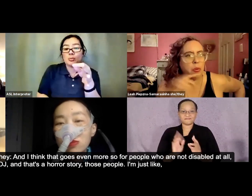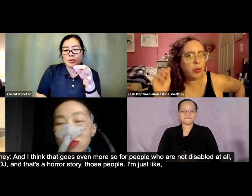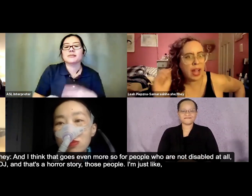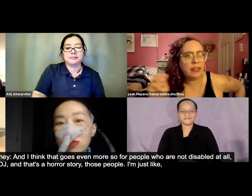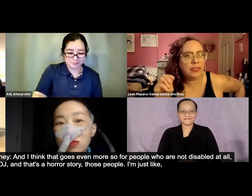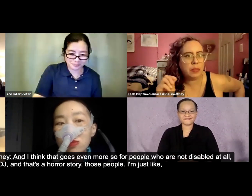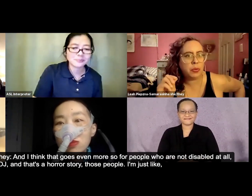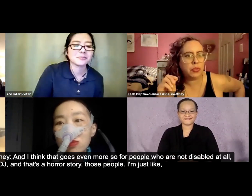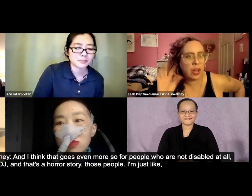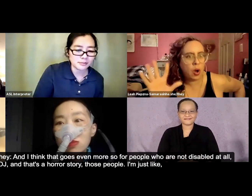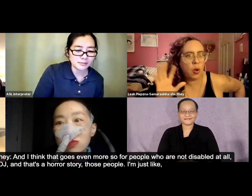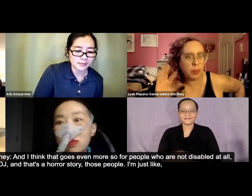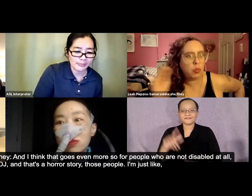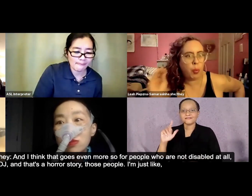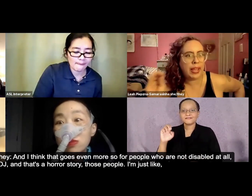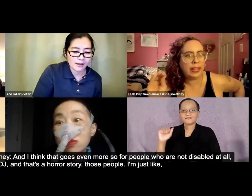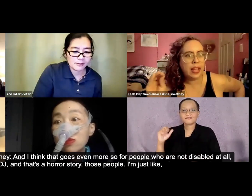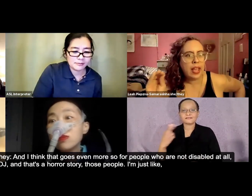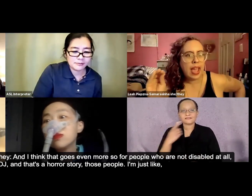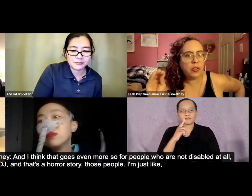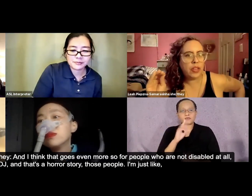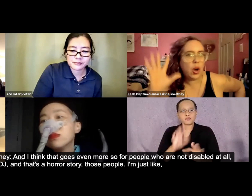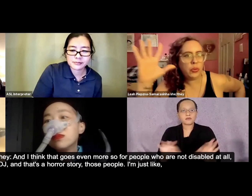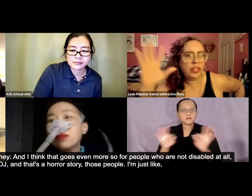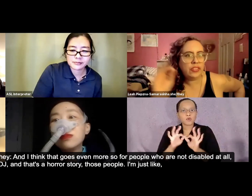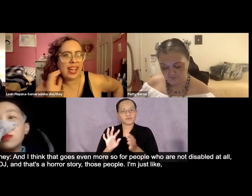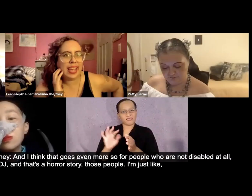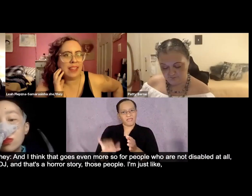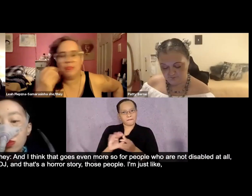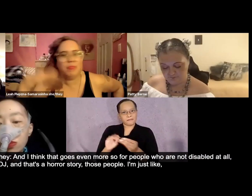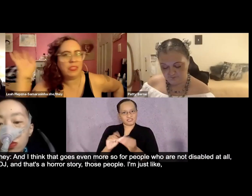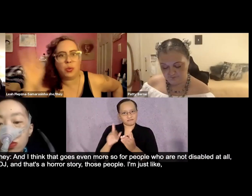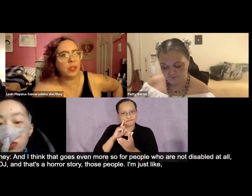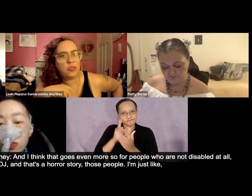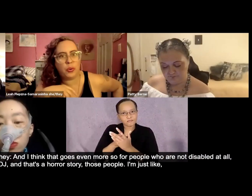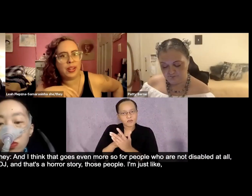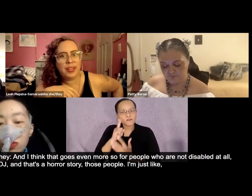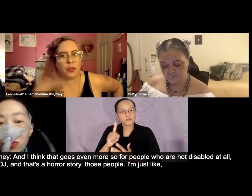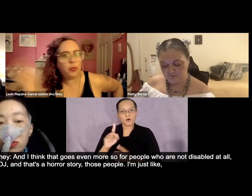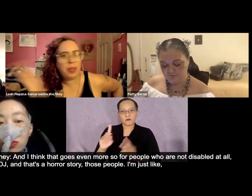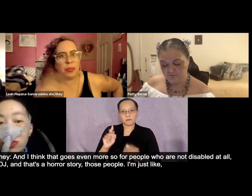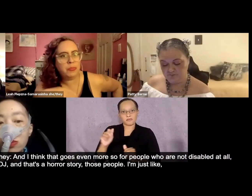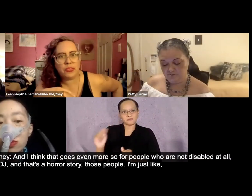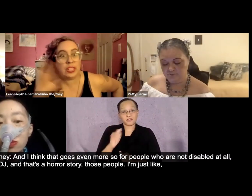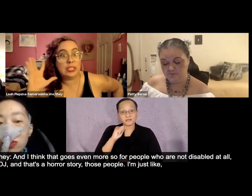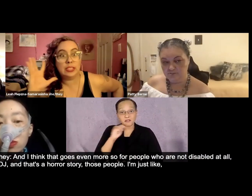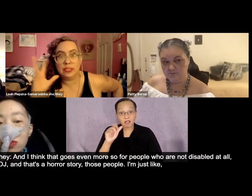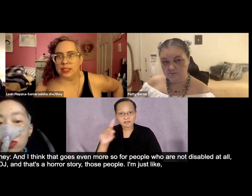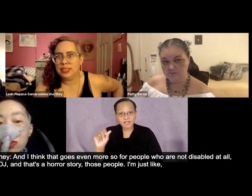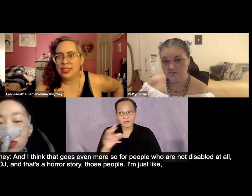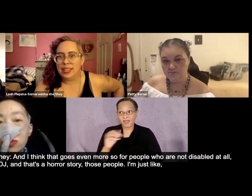people who are not disabled at all, but who are white and who say, oh, DJ, and that's a whole other story. Those people, I'm just